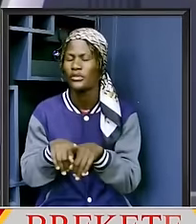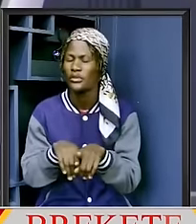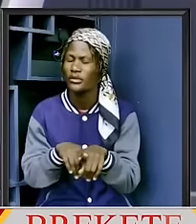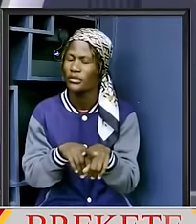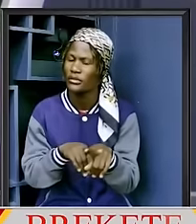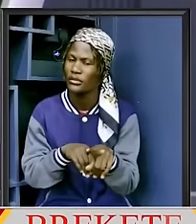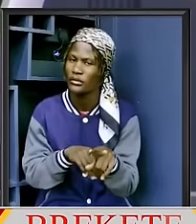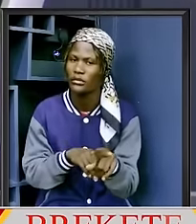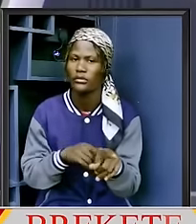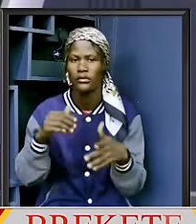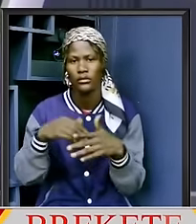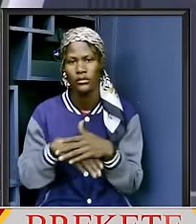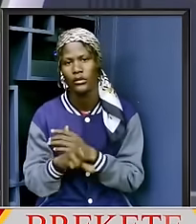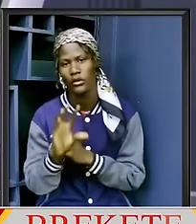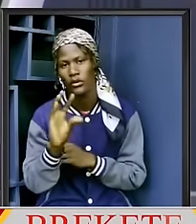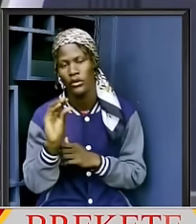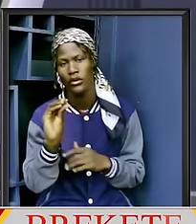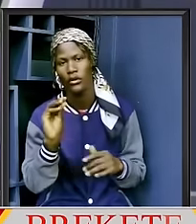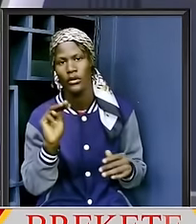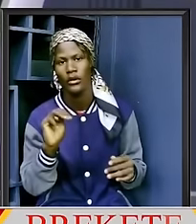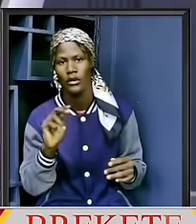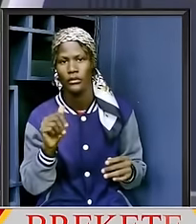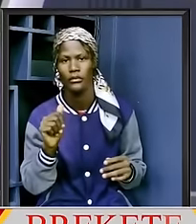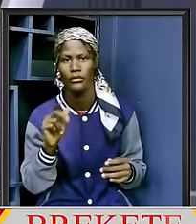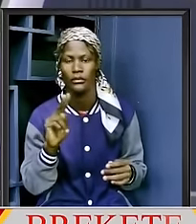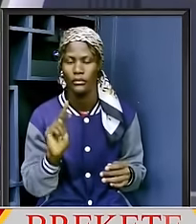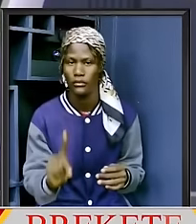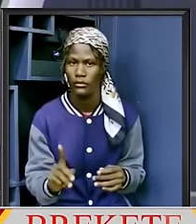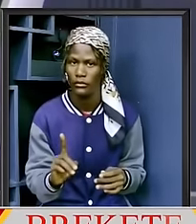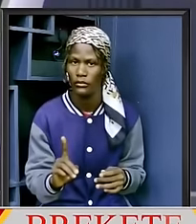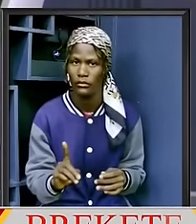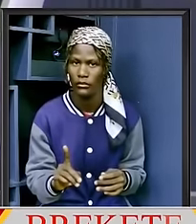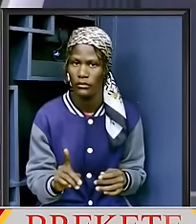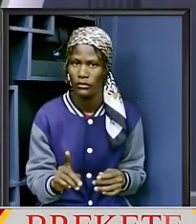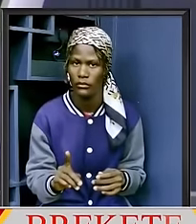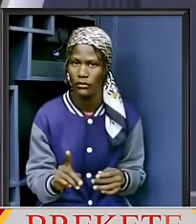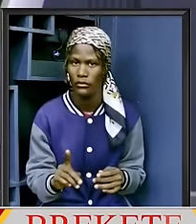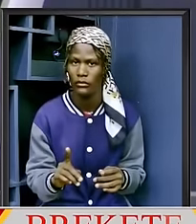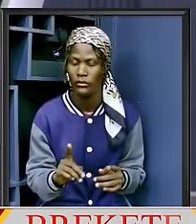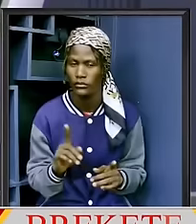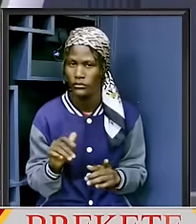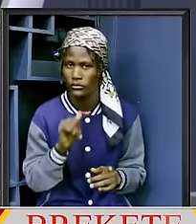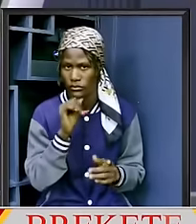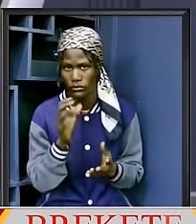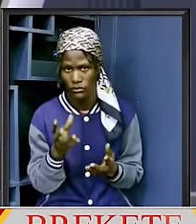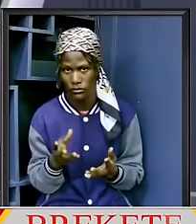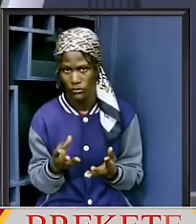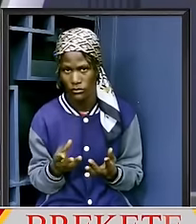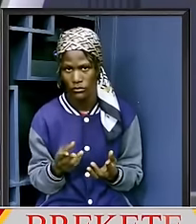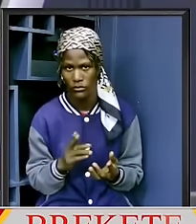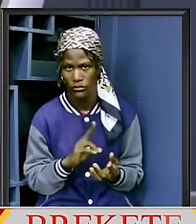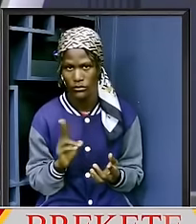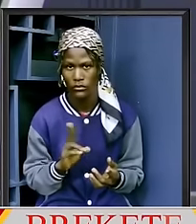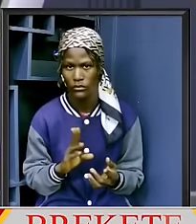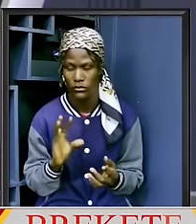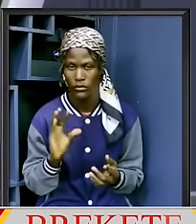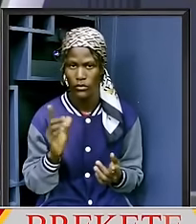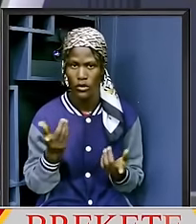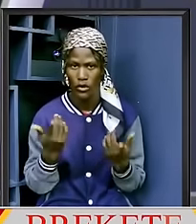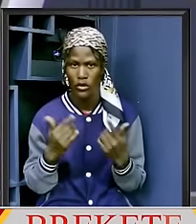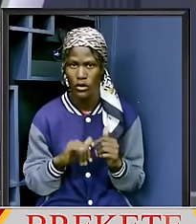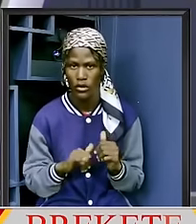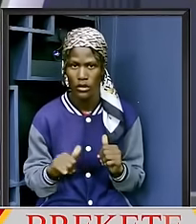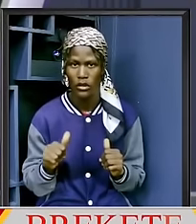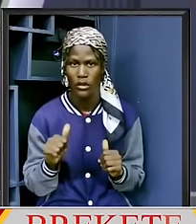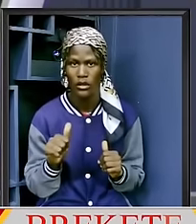for command, but even I don't want to make anybody use your coming here as an excuse. Yes, in the